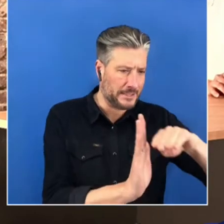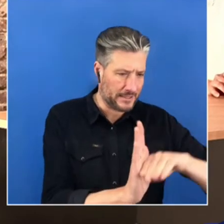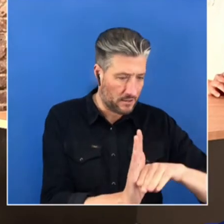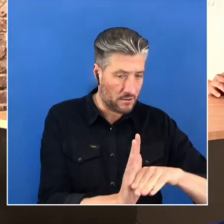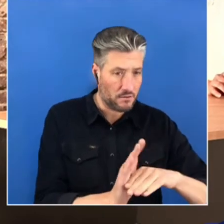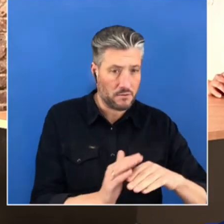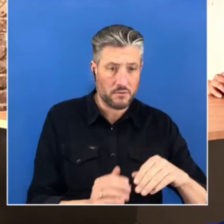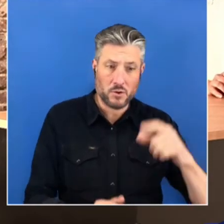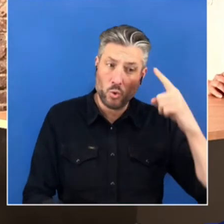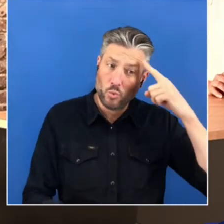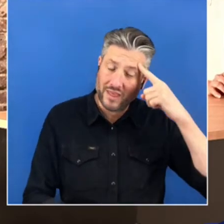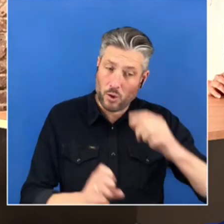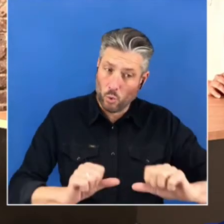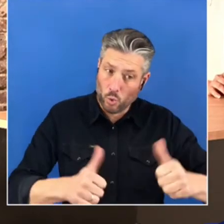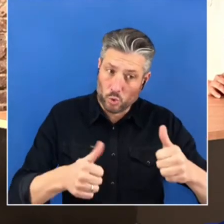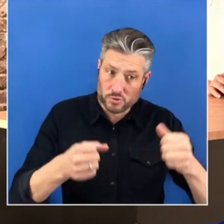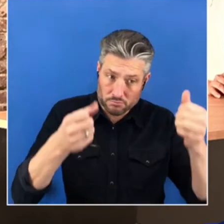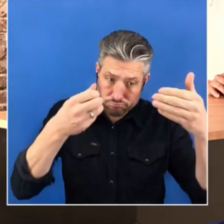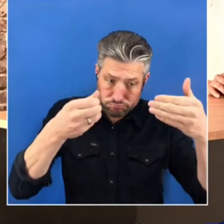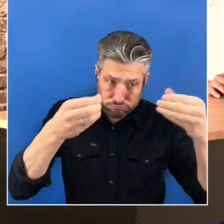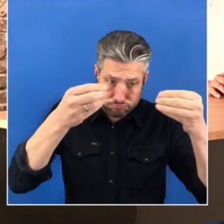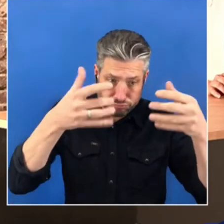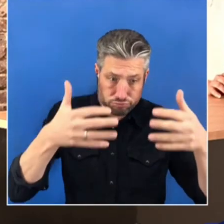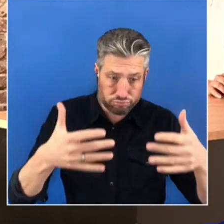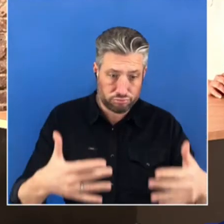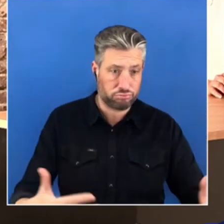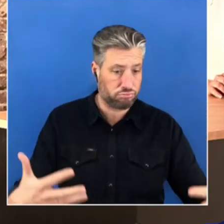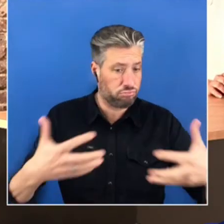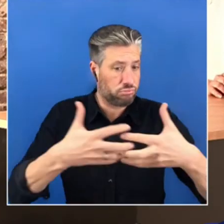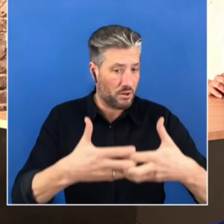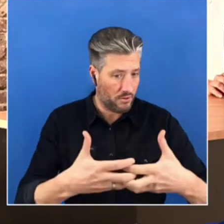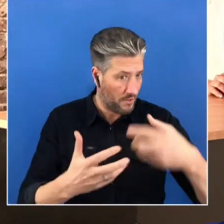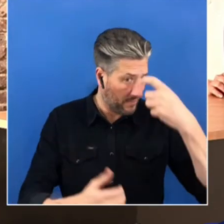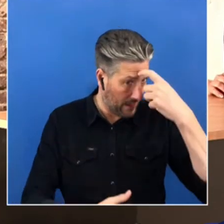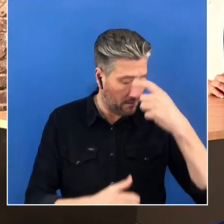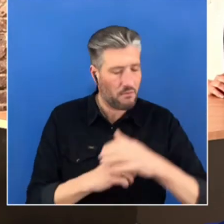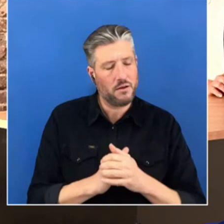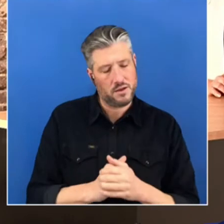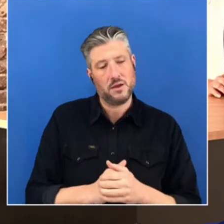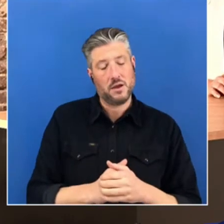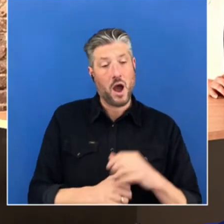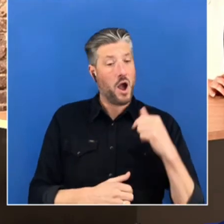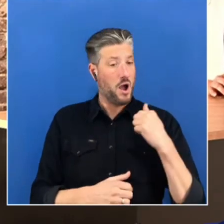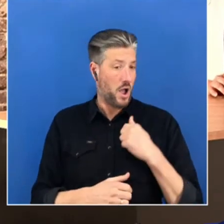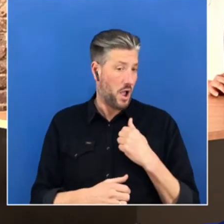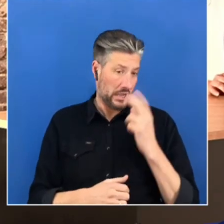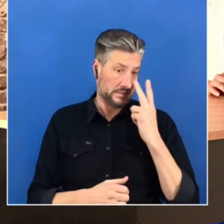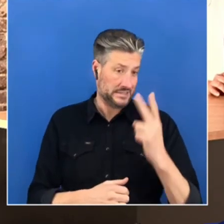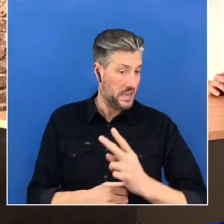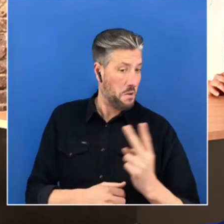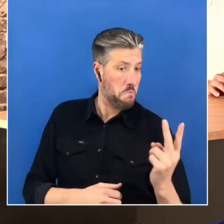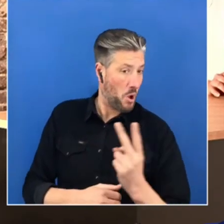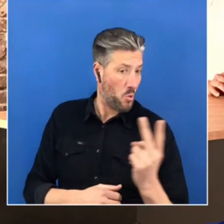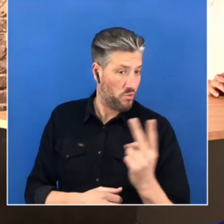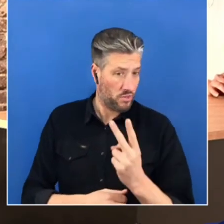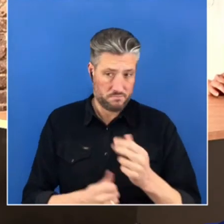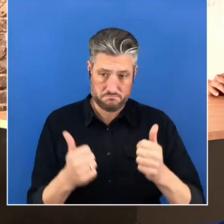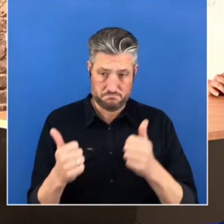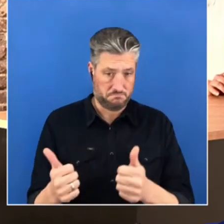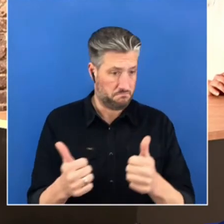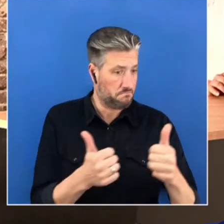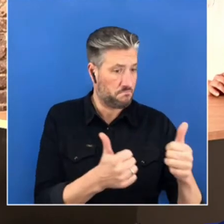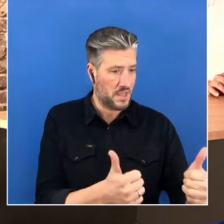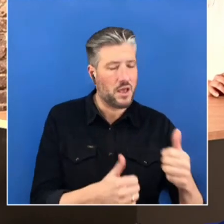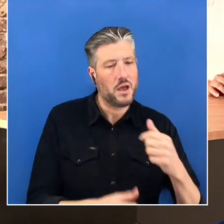So I would consider them as two players on the same team. So our inclusive design is about, quite frankly, closing the digital